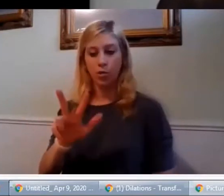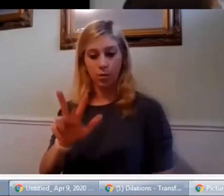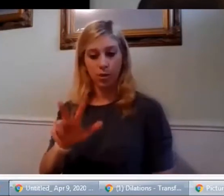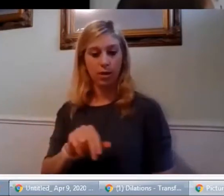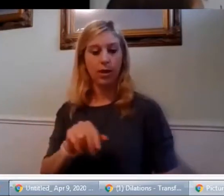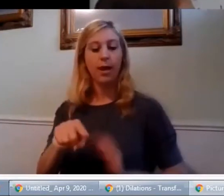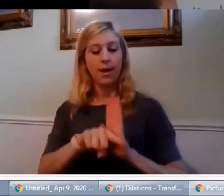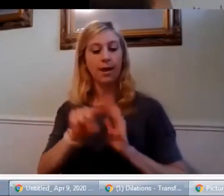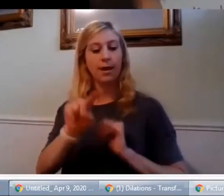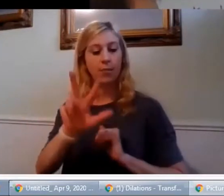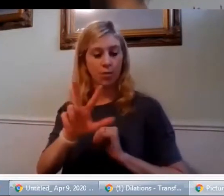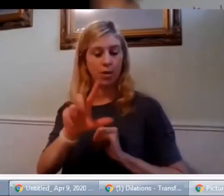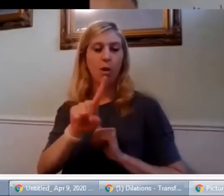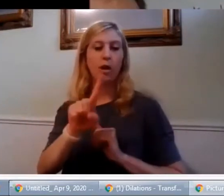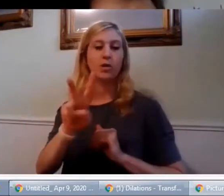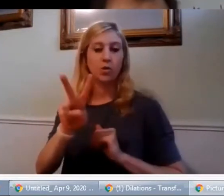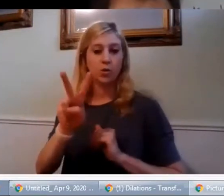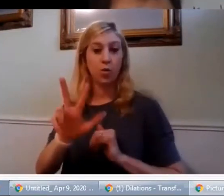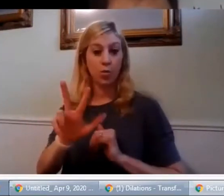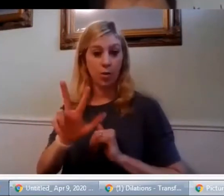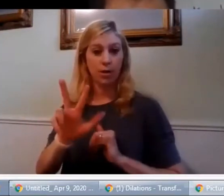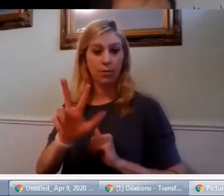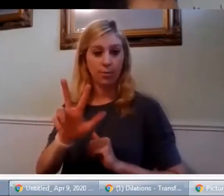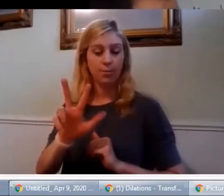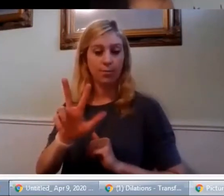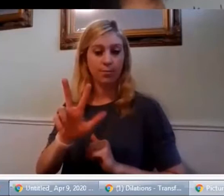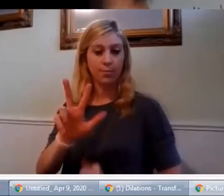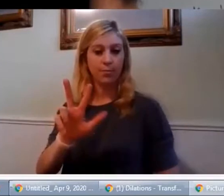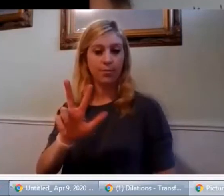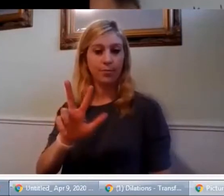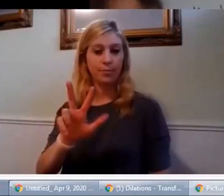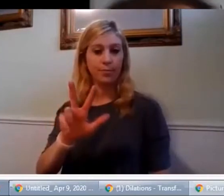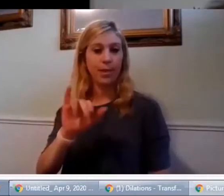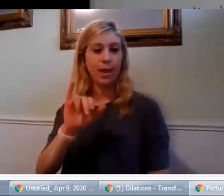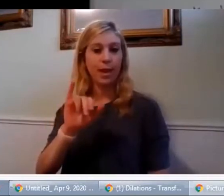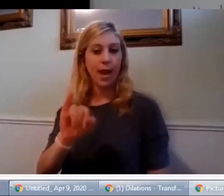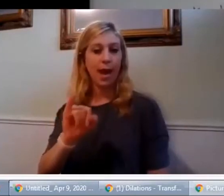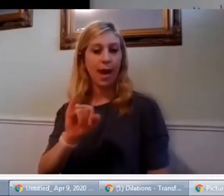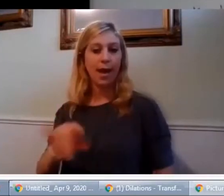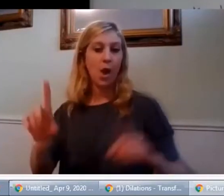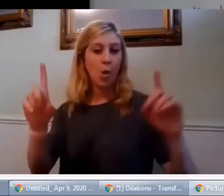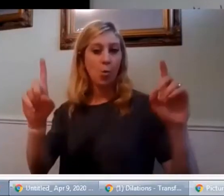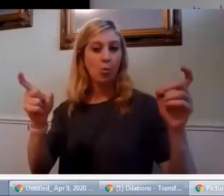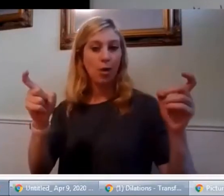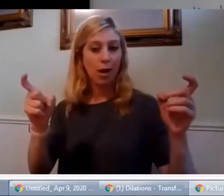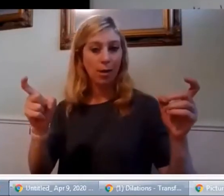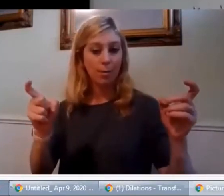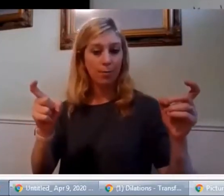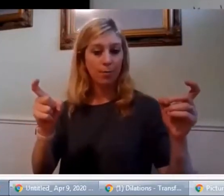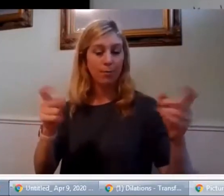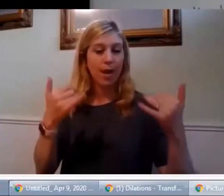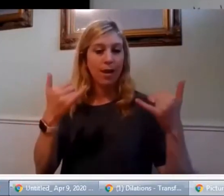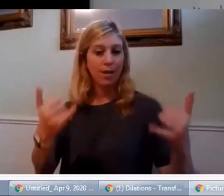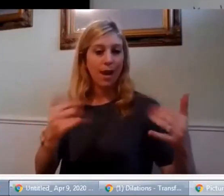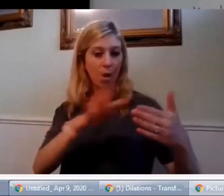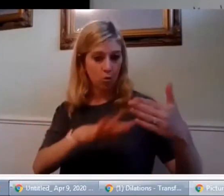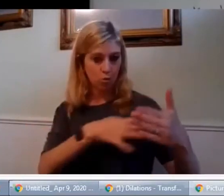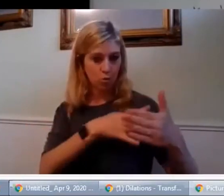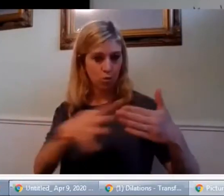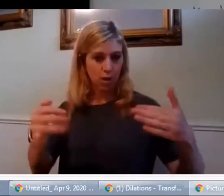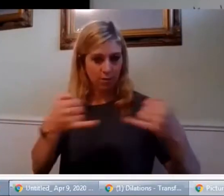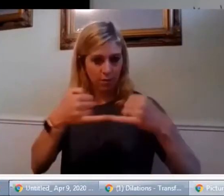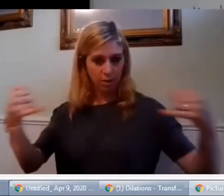there's I prime. Now I'm going to need a straight edge. It's going to need to be a longer straight edge than my normal straight edge. So let me go get